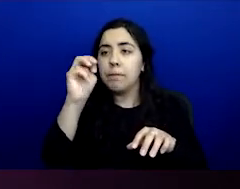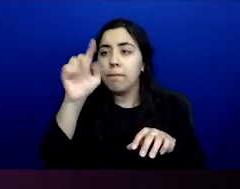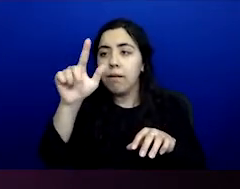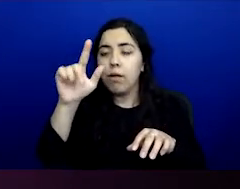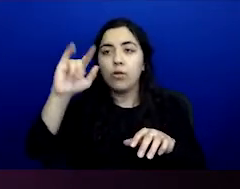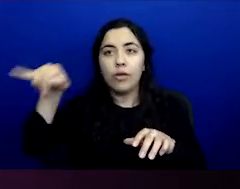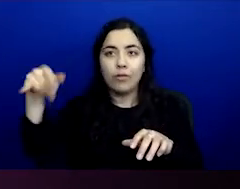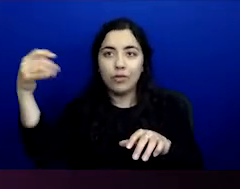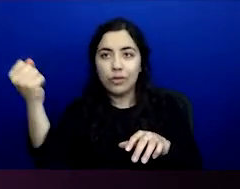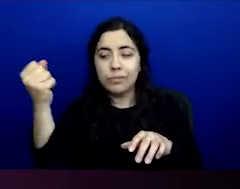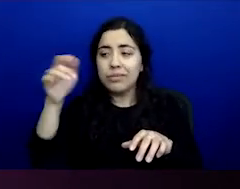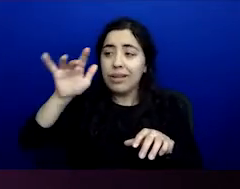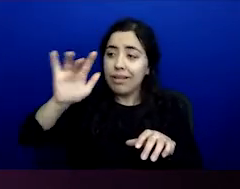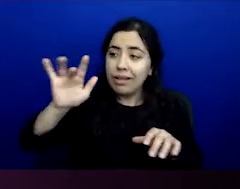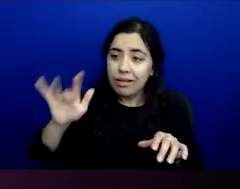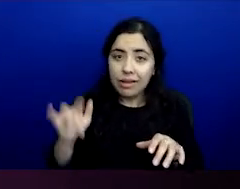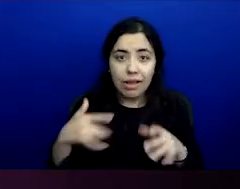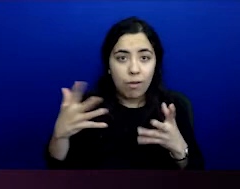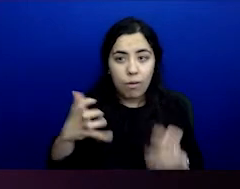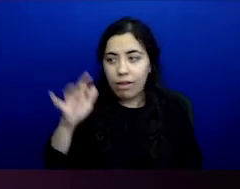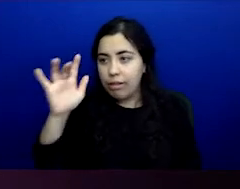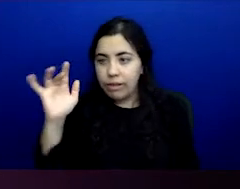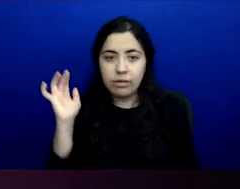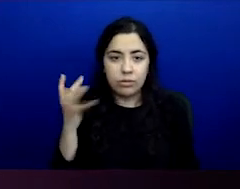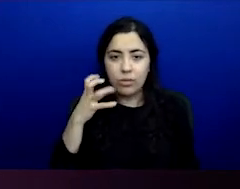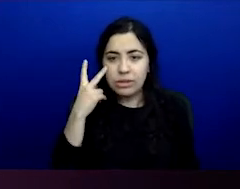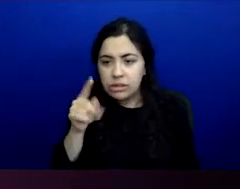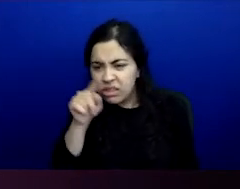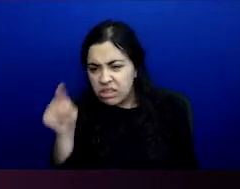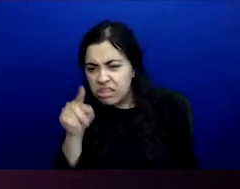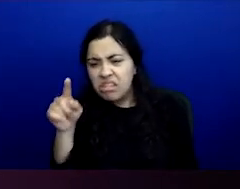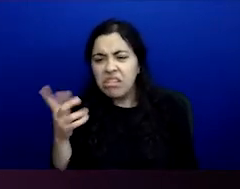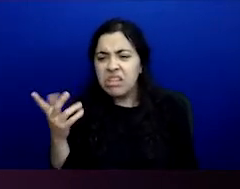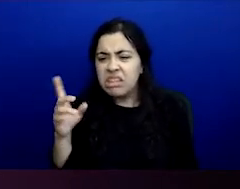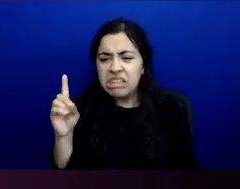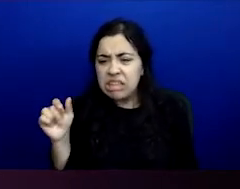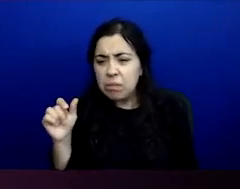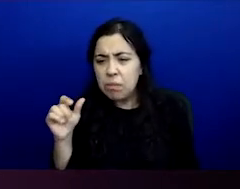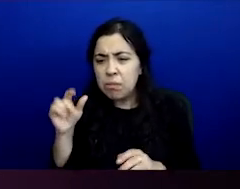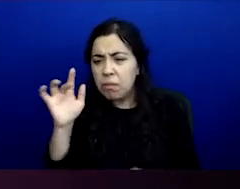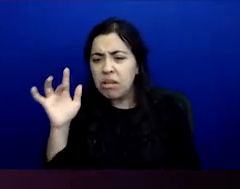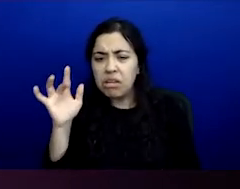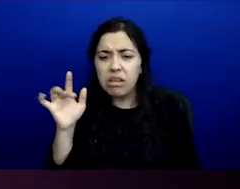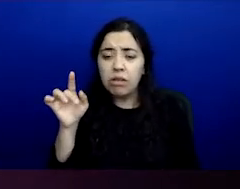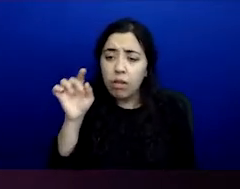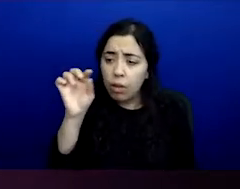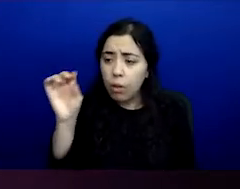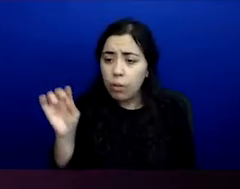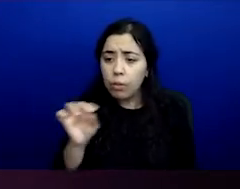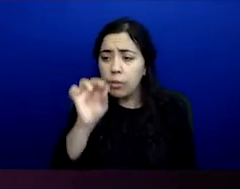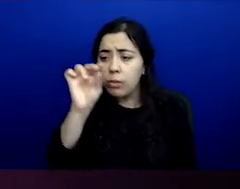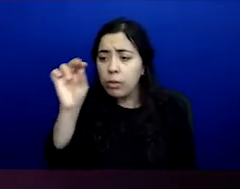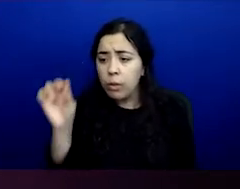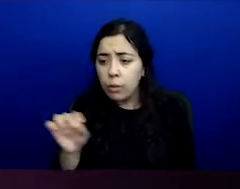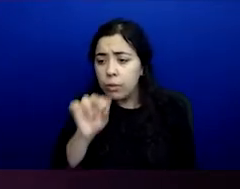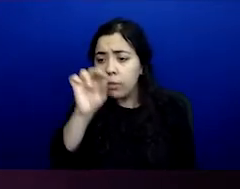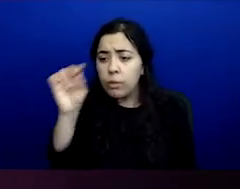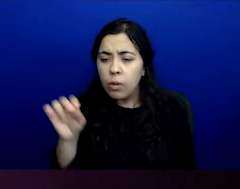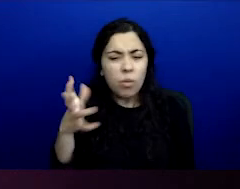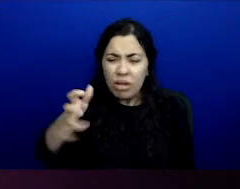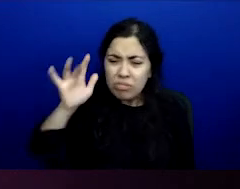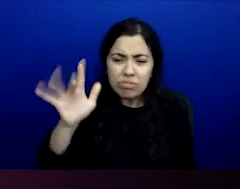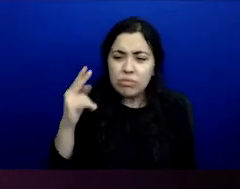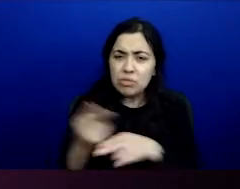want to be able to click things. You want to be able to click a button. You don't want to see a disabled button. You don't want to see a loading spinner. You just want to be able to use the